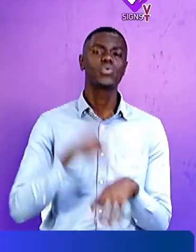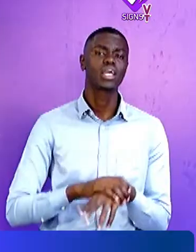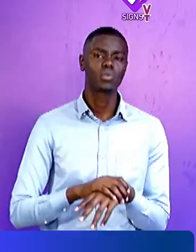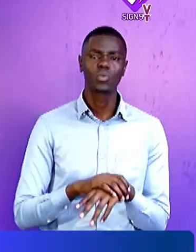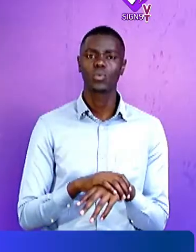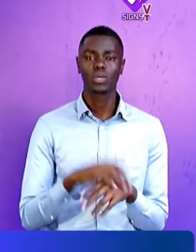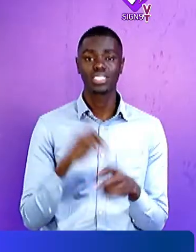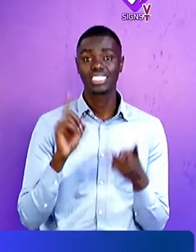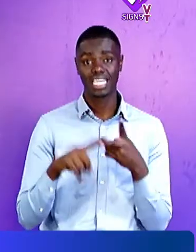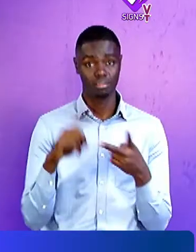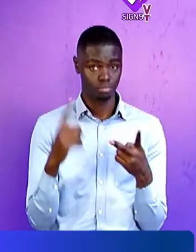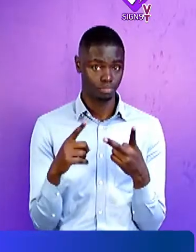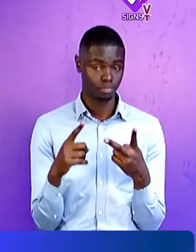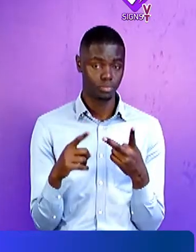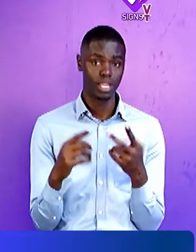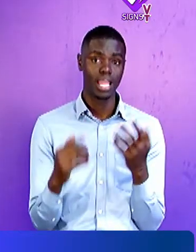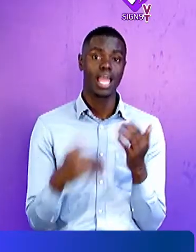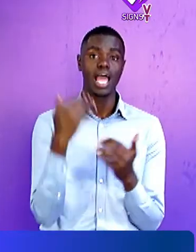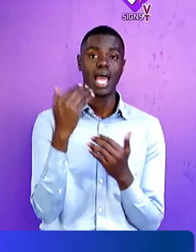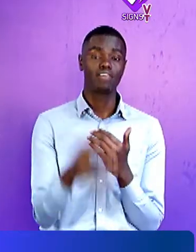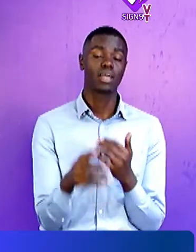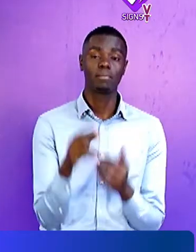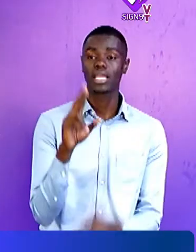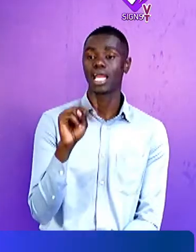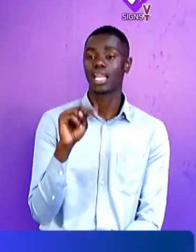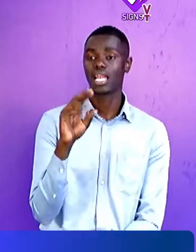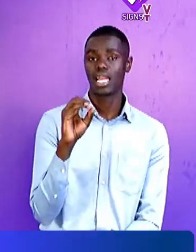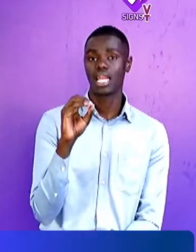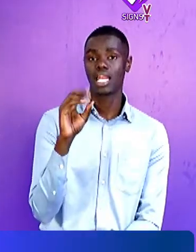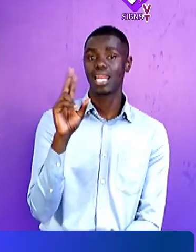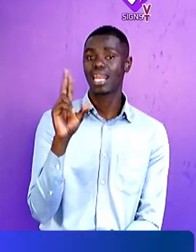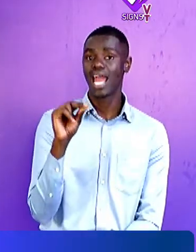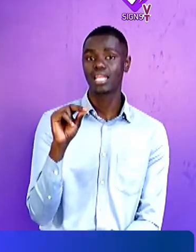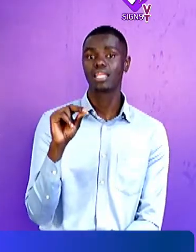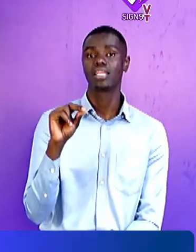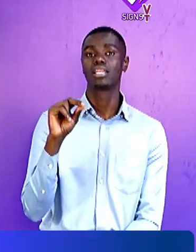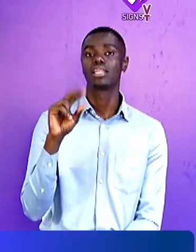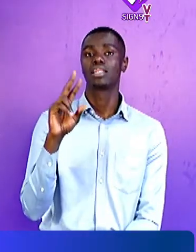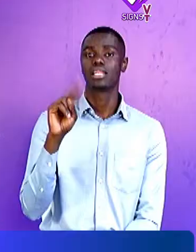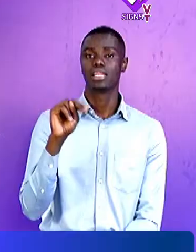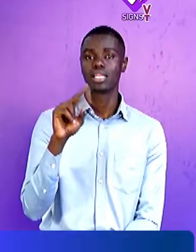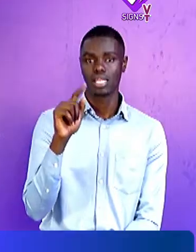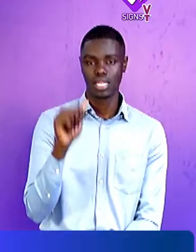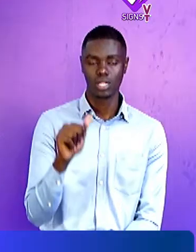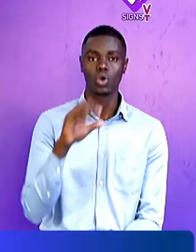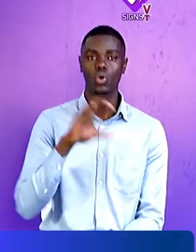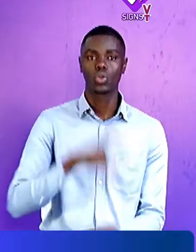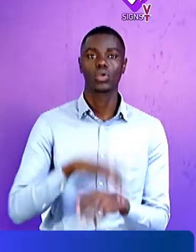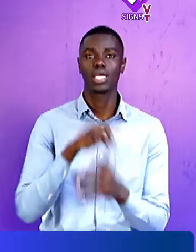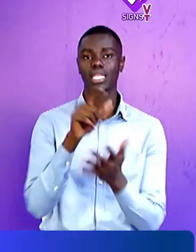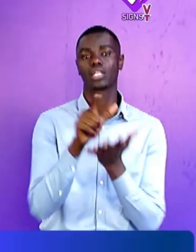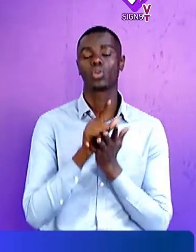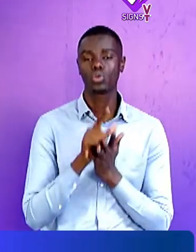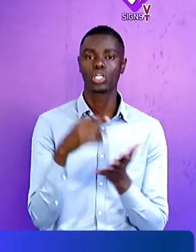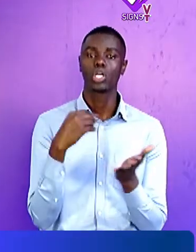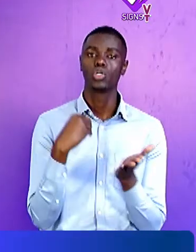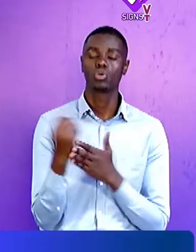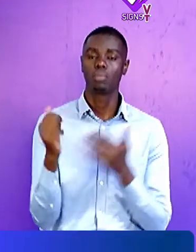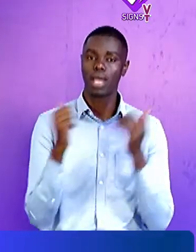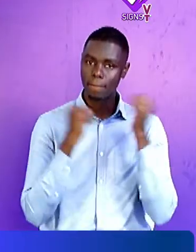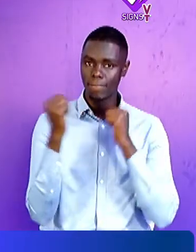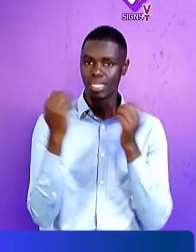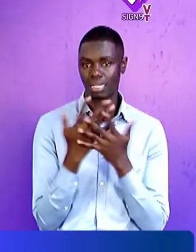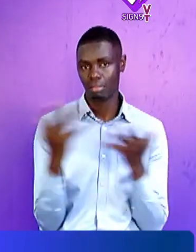that after being non-NATO ally, you can get the right to get certain loans to buy military equipment,